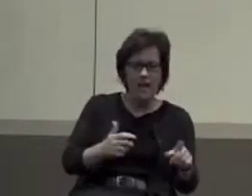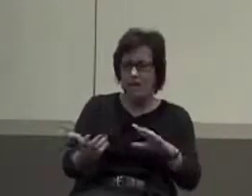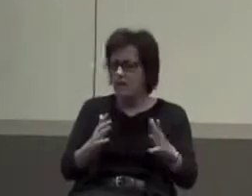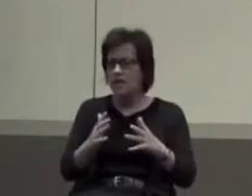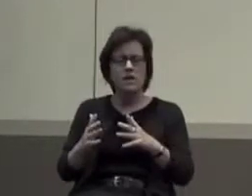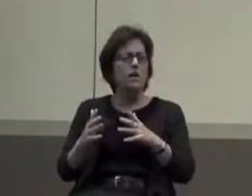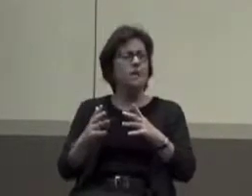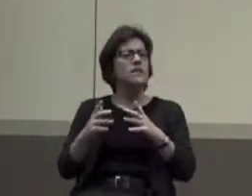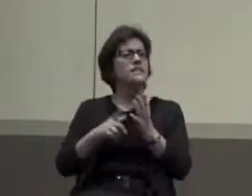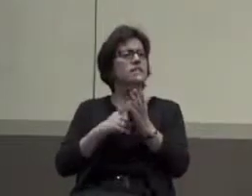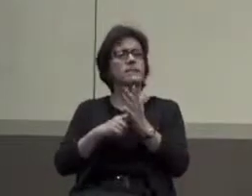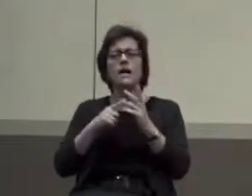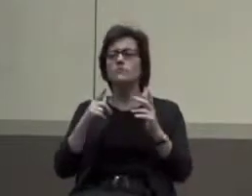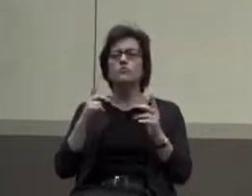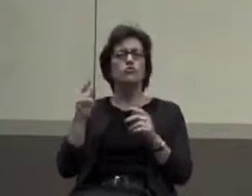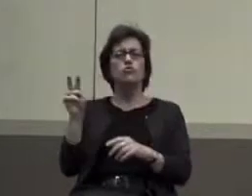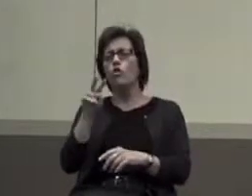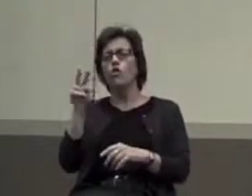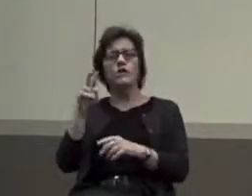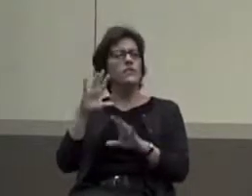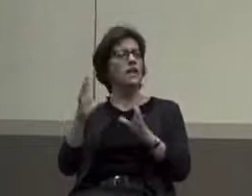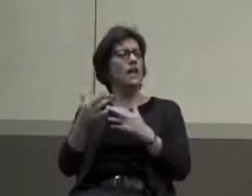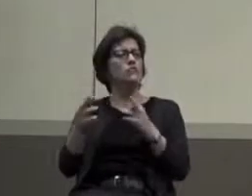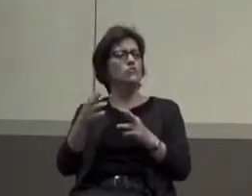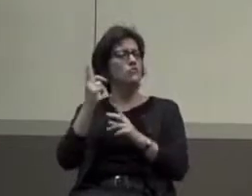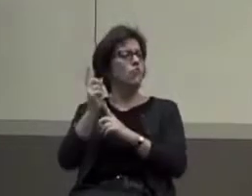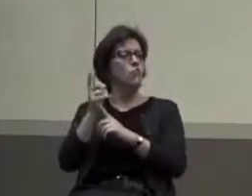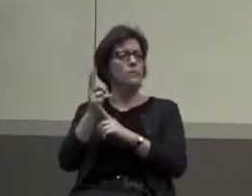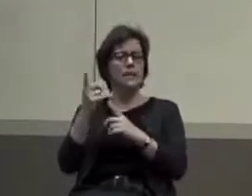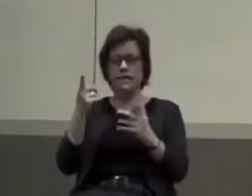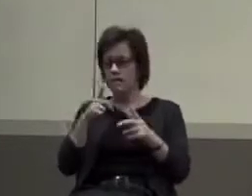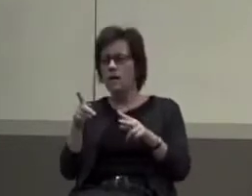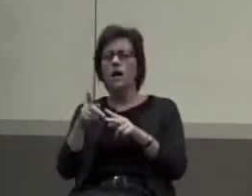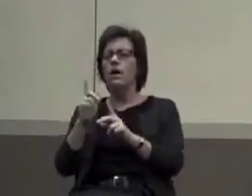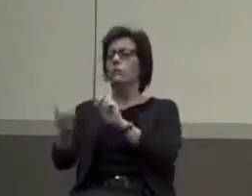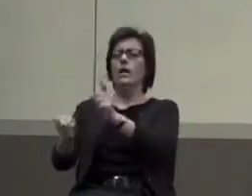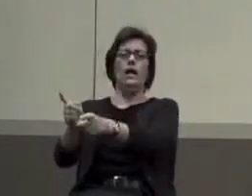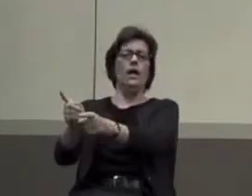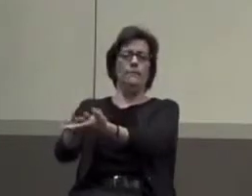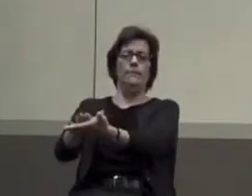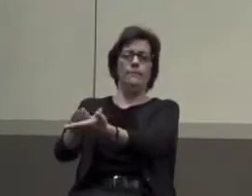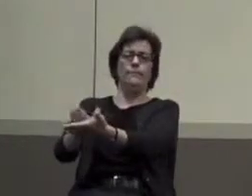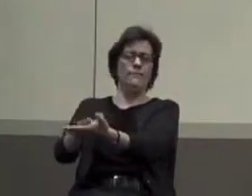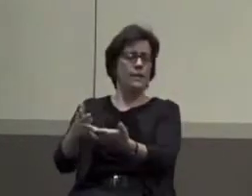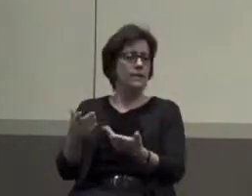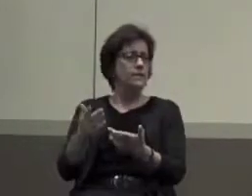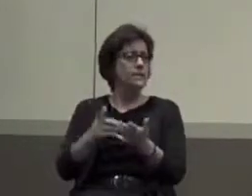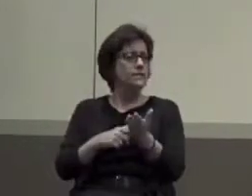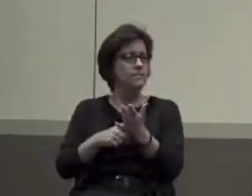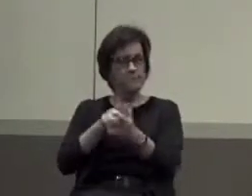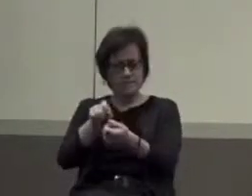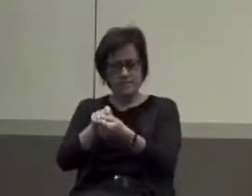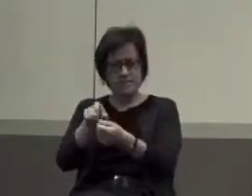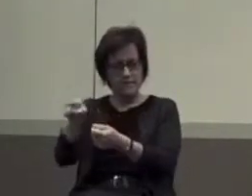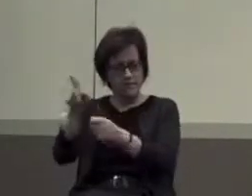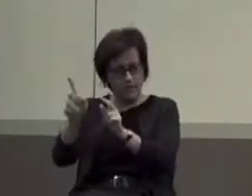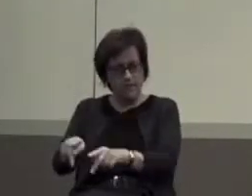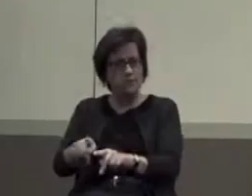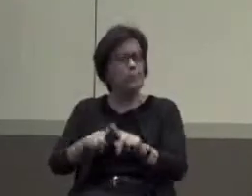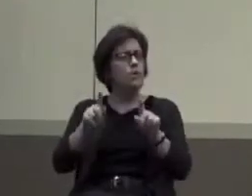classroom and you're rewarded for doing what you're supposed to be doing. Sometimes it's, you know, specific to a person. It can be